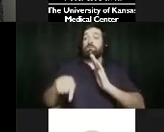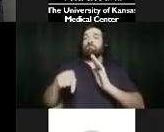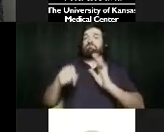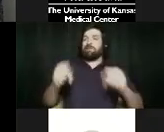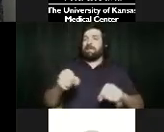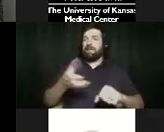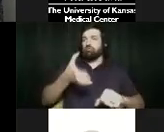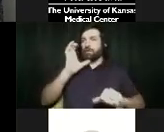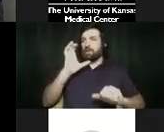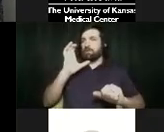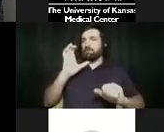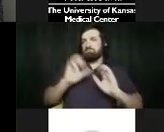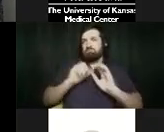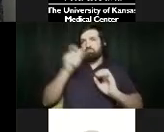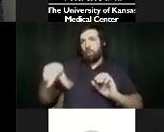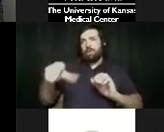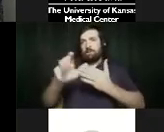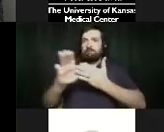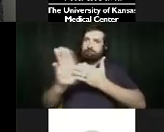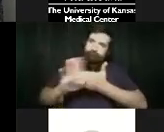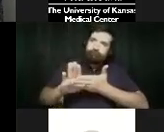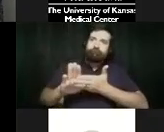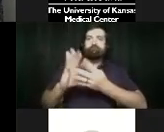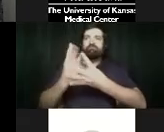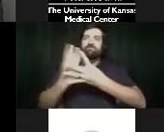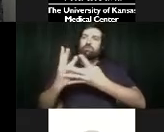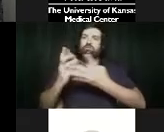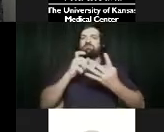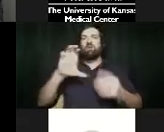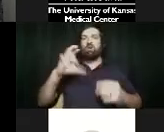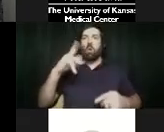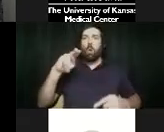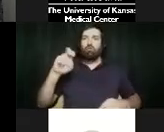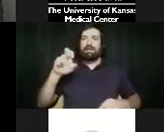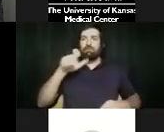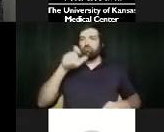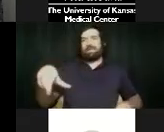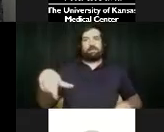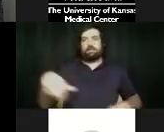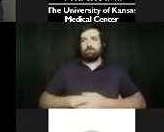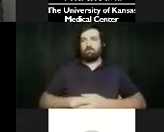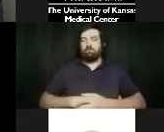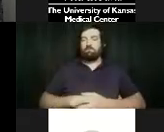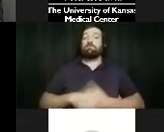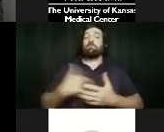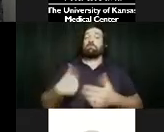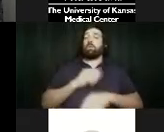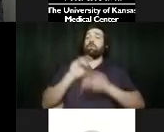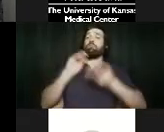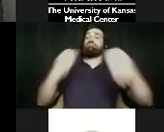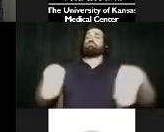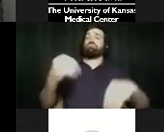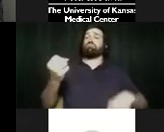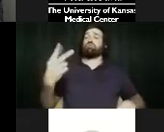further chlorination or filtering. And so we've installed about 12 of these in the community where